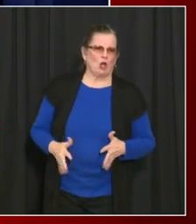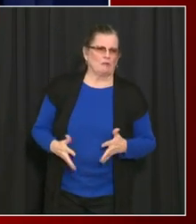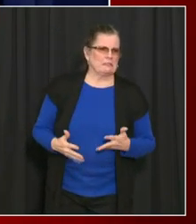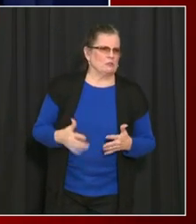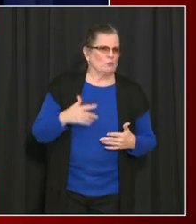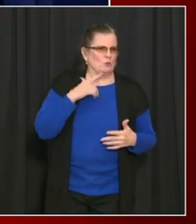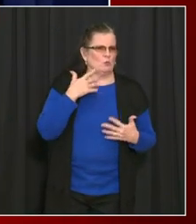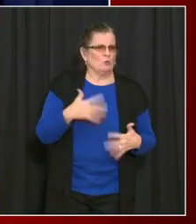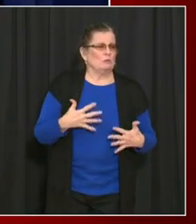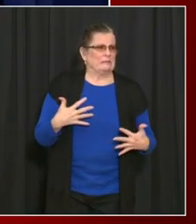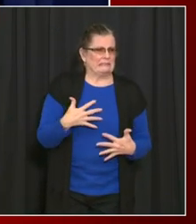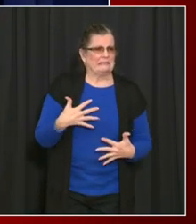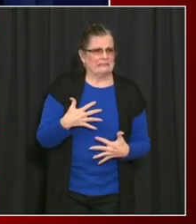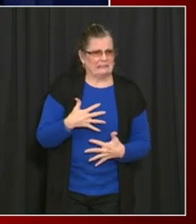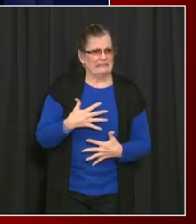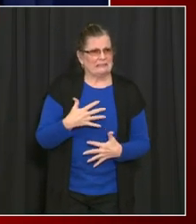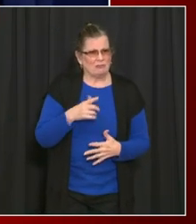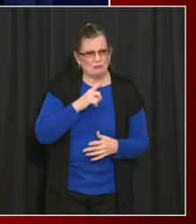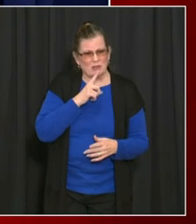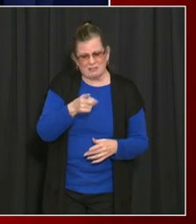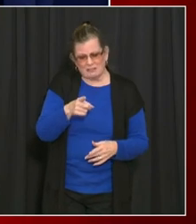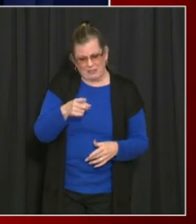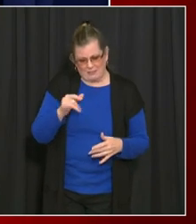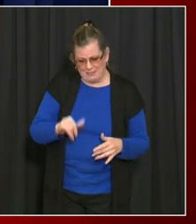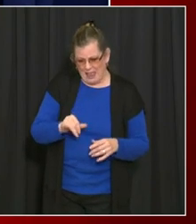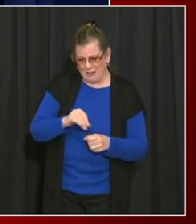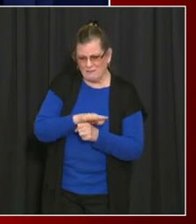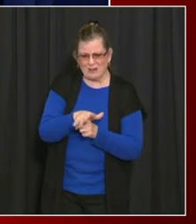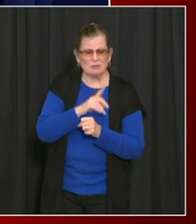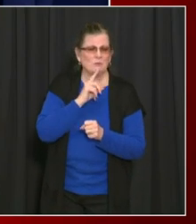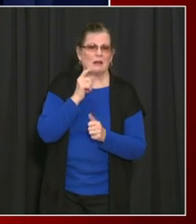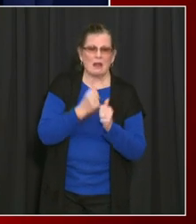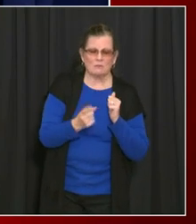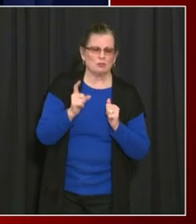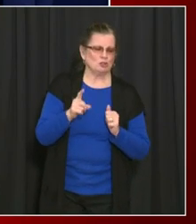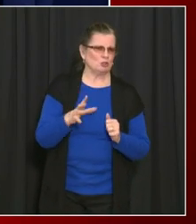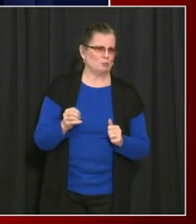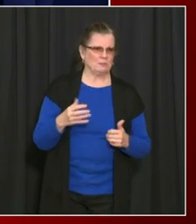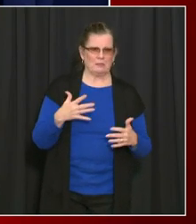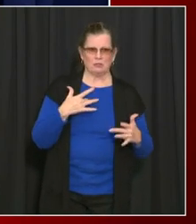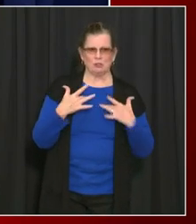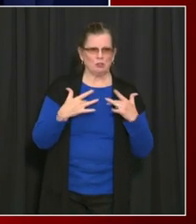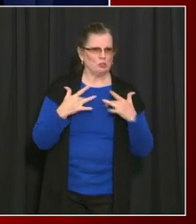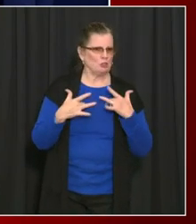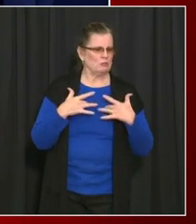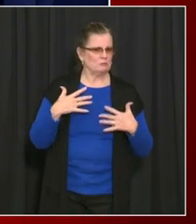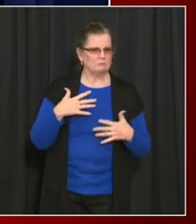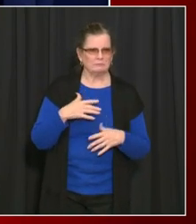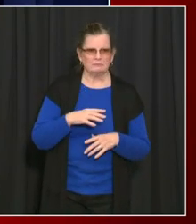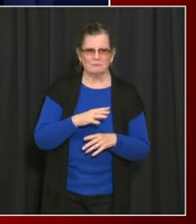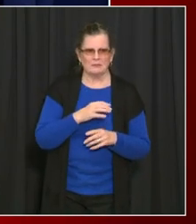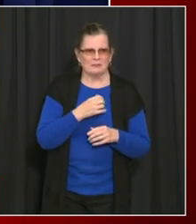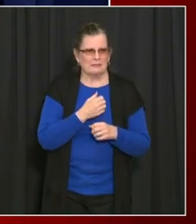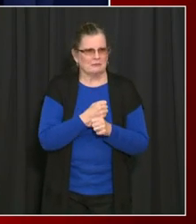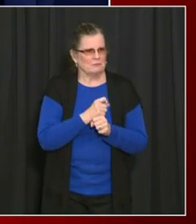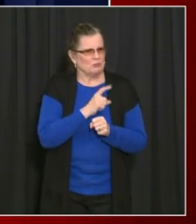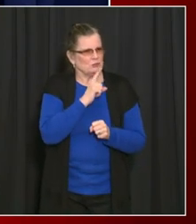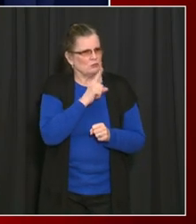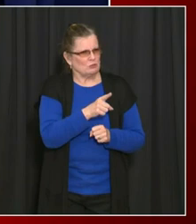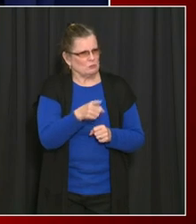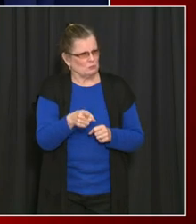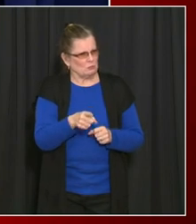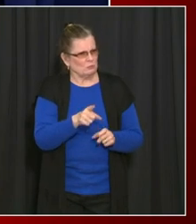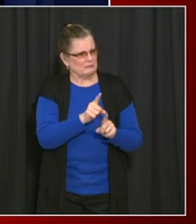is a scary virus, and they should be nervous, and they should be practicing, as we said, continued